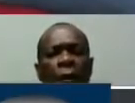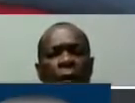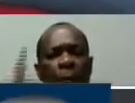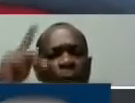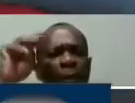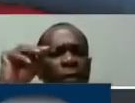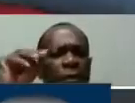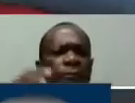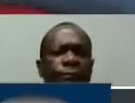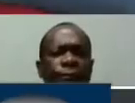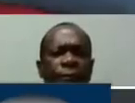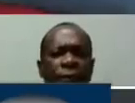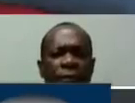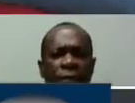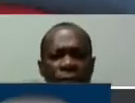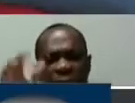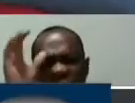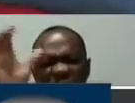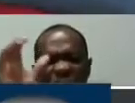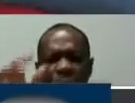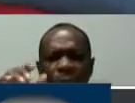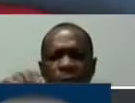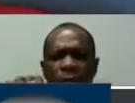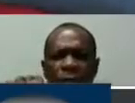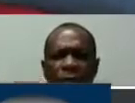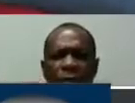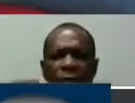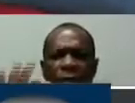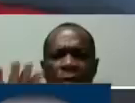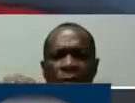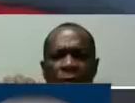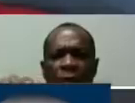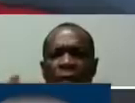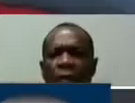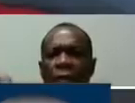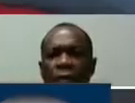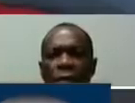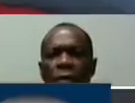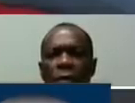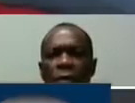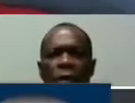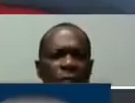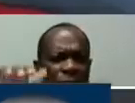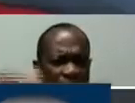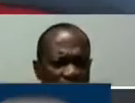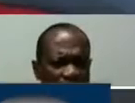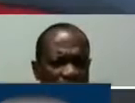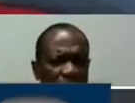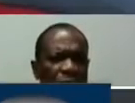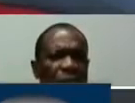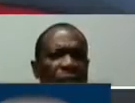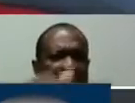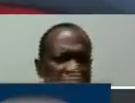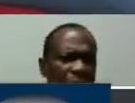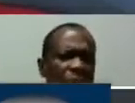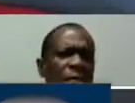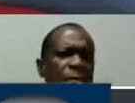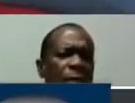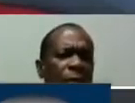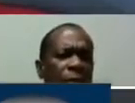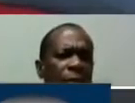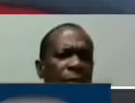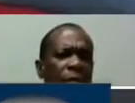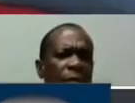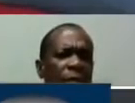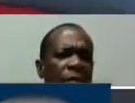divisions and so on, was that the Safe Zones initiative in the private sector factor into that decision? In other words, we satisfied with